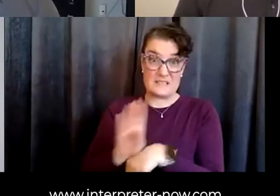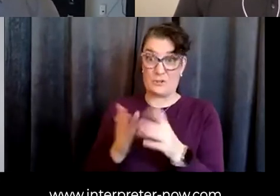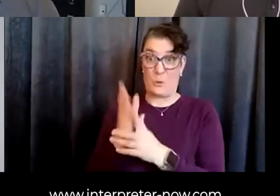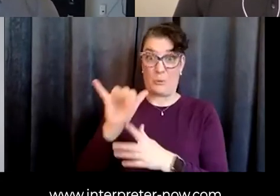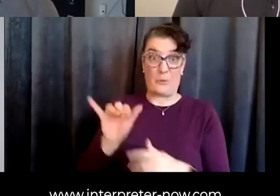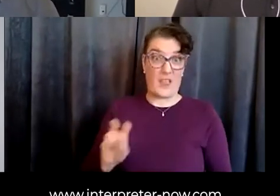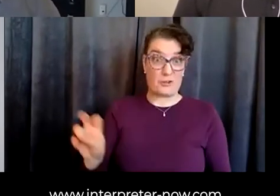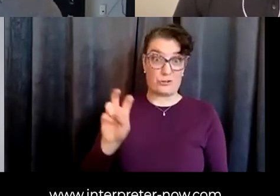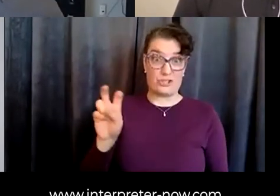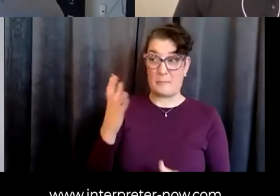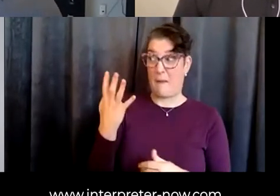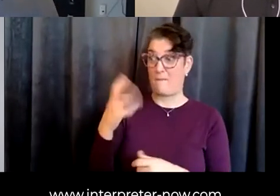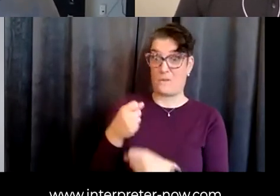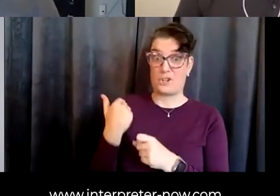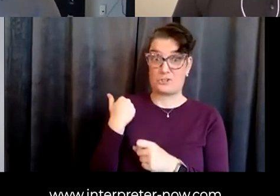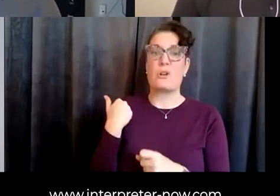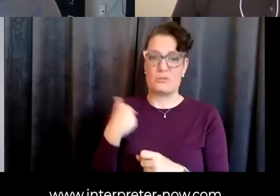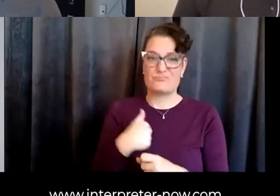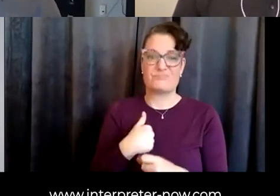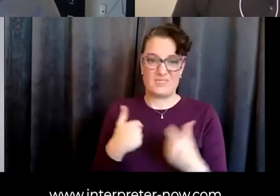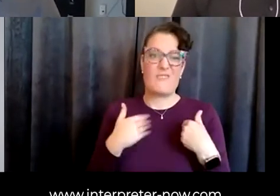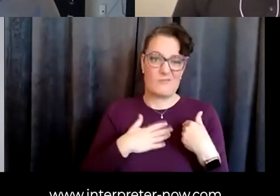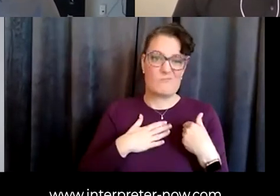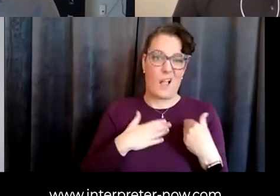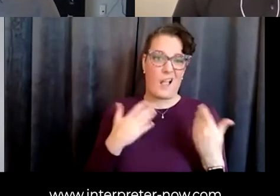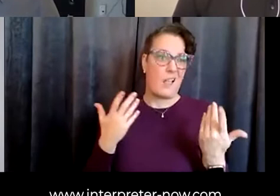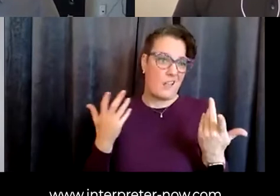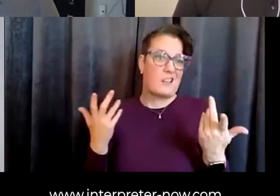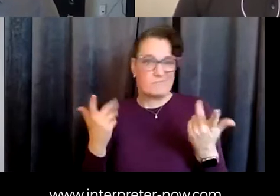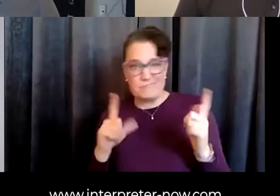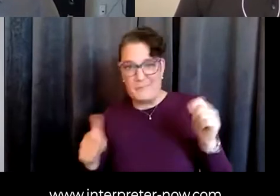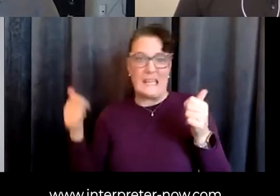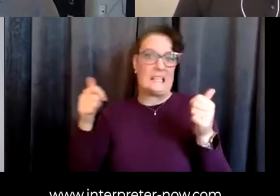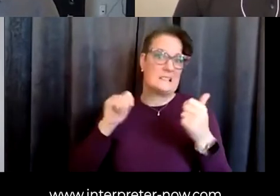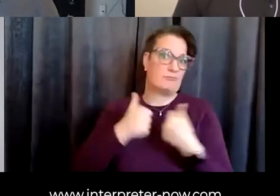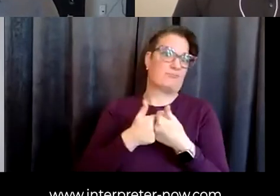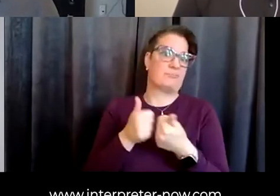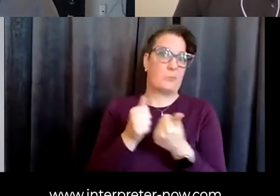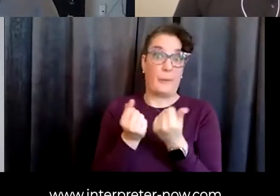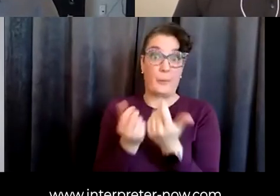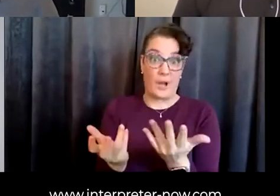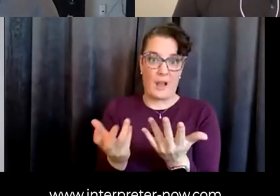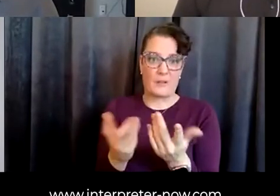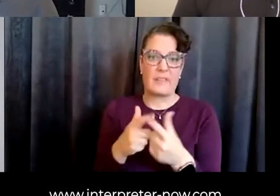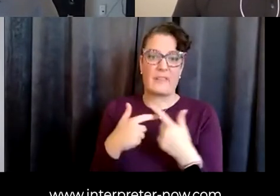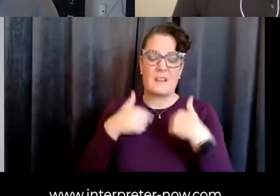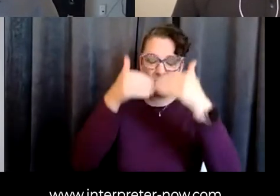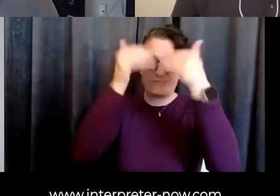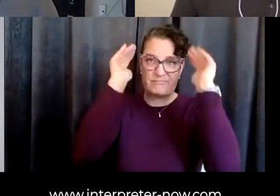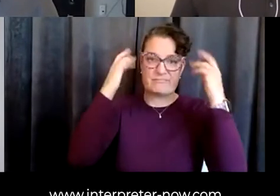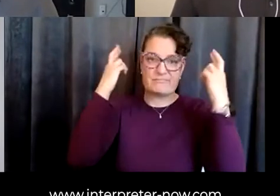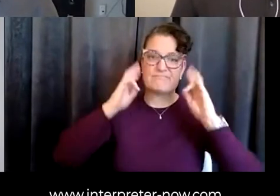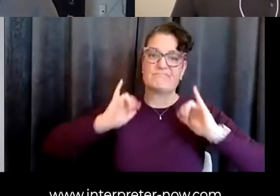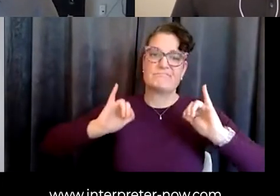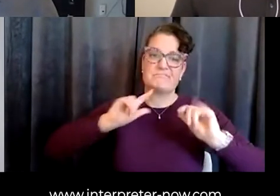4 years ago, I experienced my biggest battle with burnout. And that opened my eyes to how rampant it was, yet